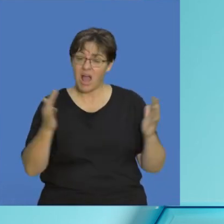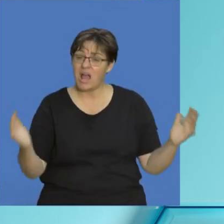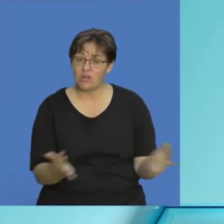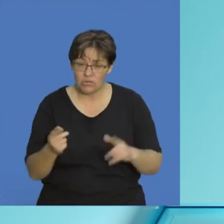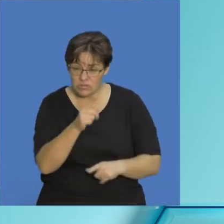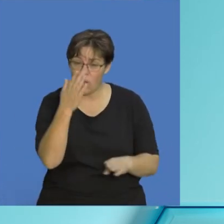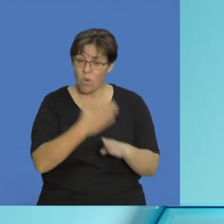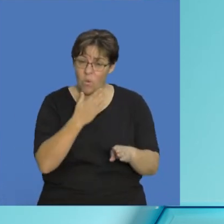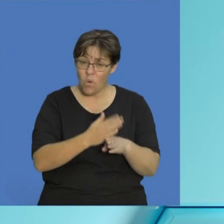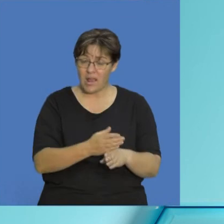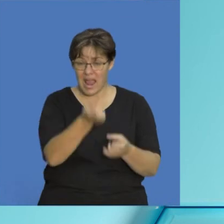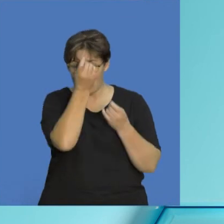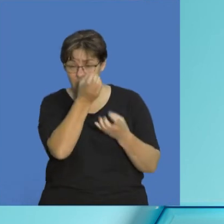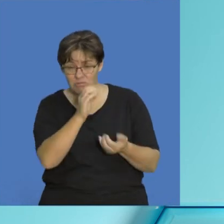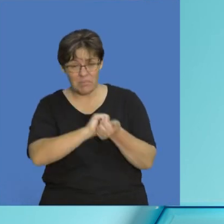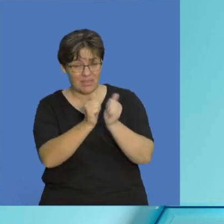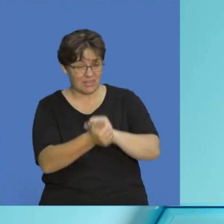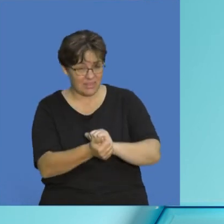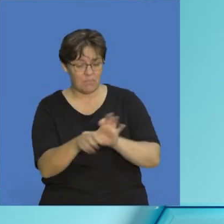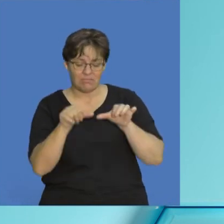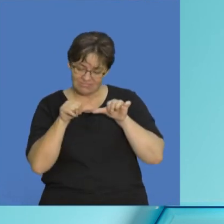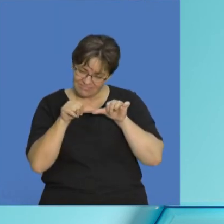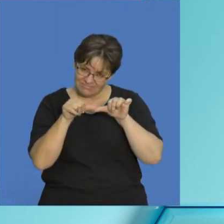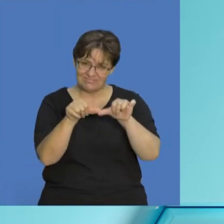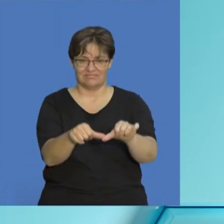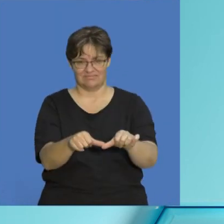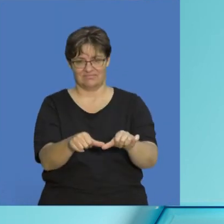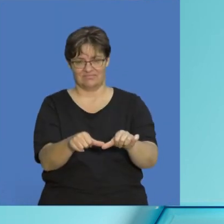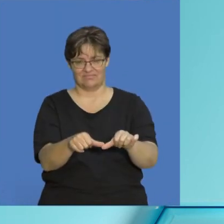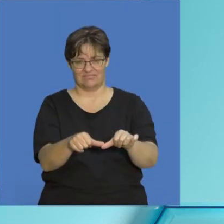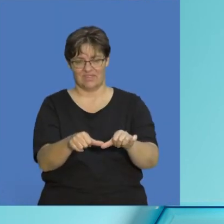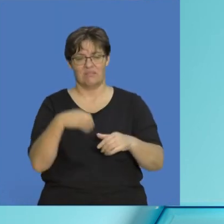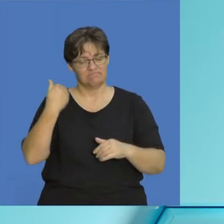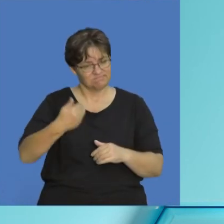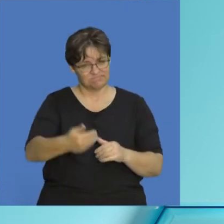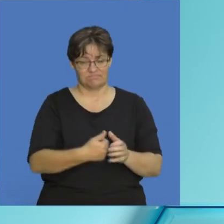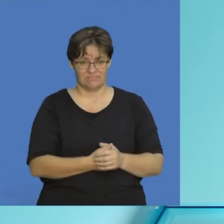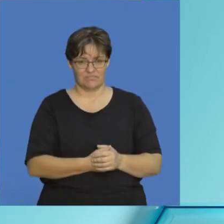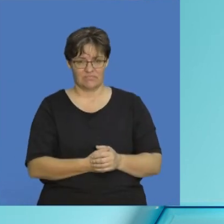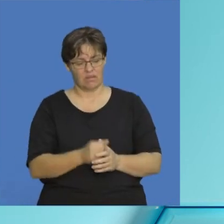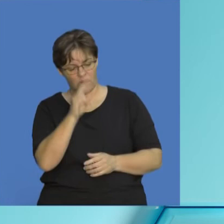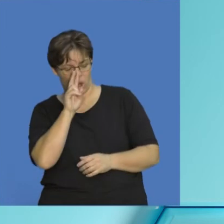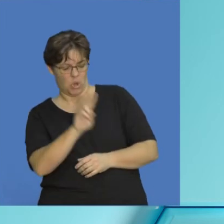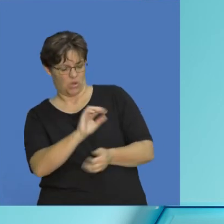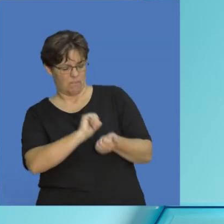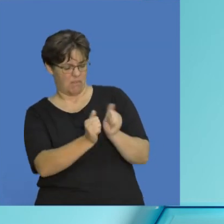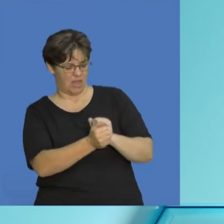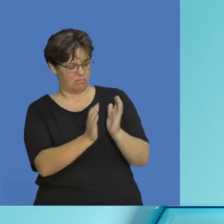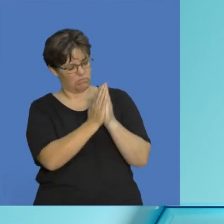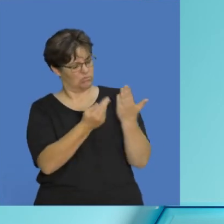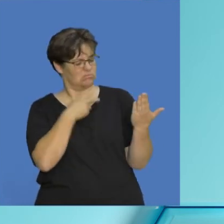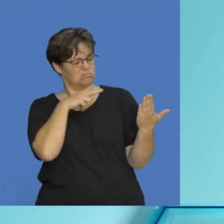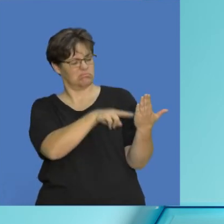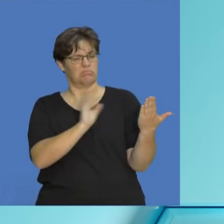today. What I would encourage when you work on your mathematics is consistency and rigor. You